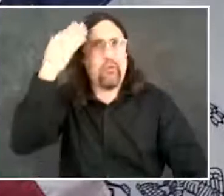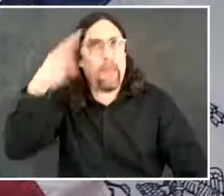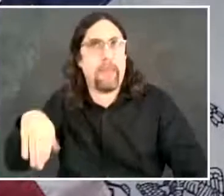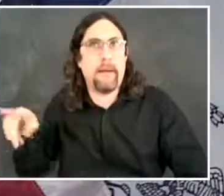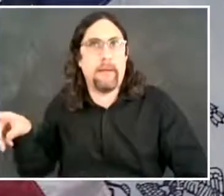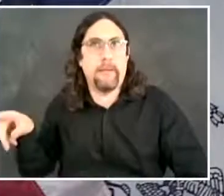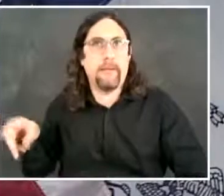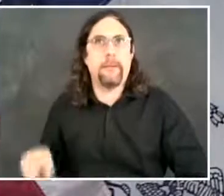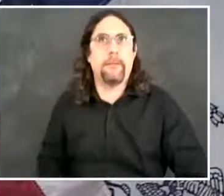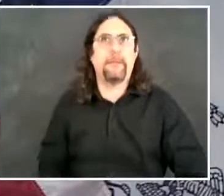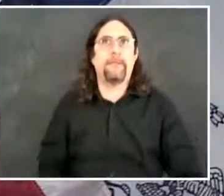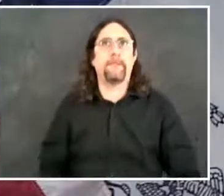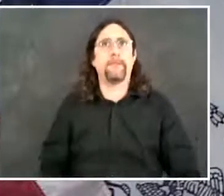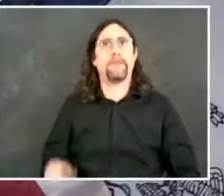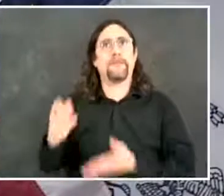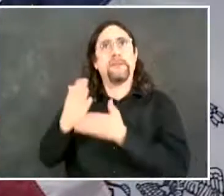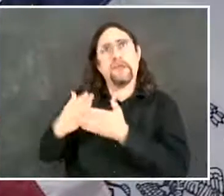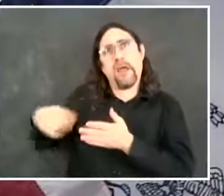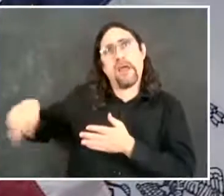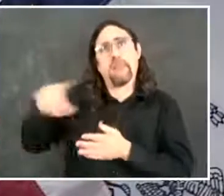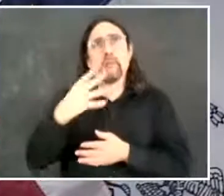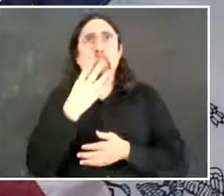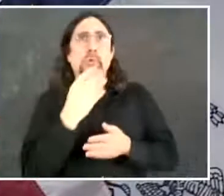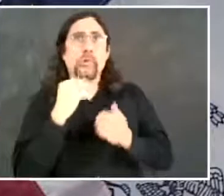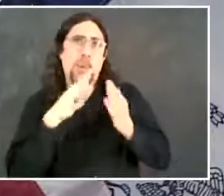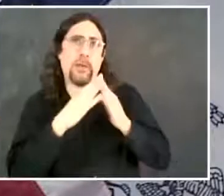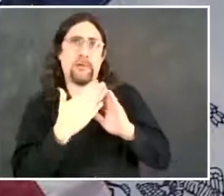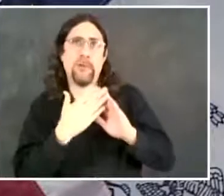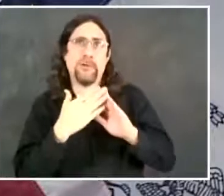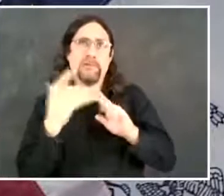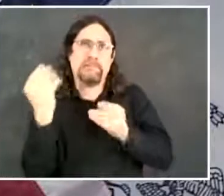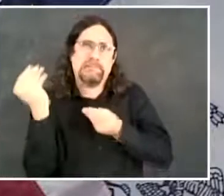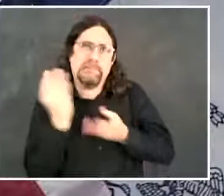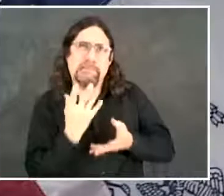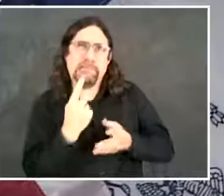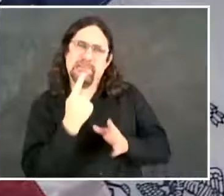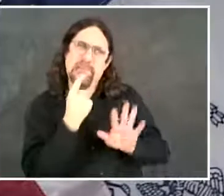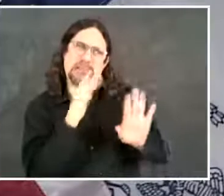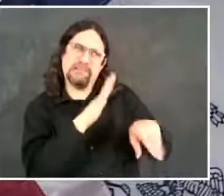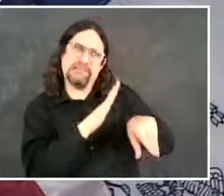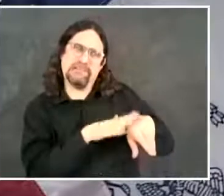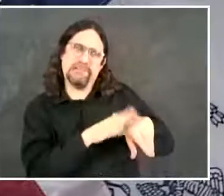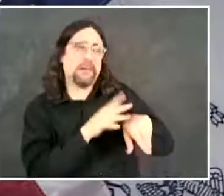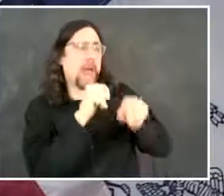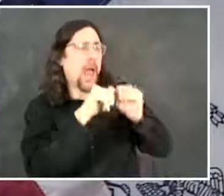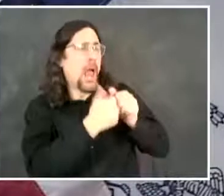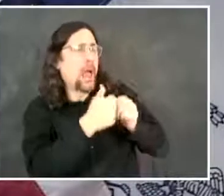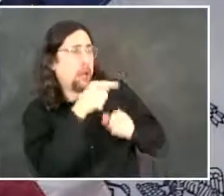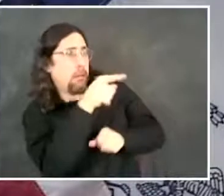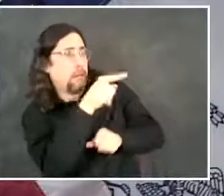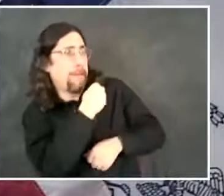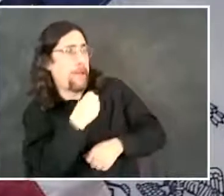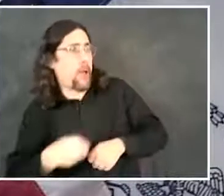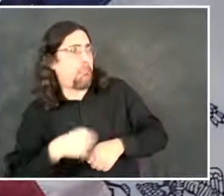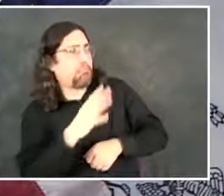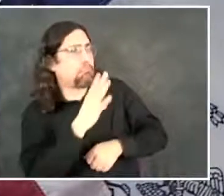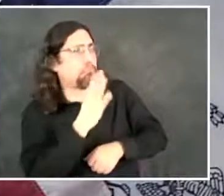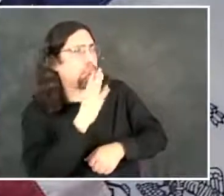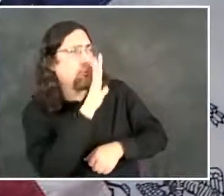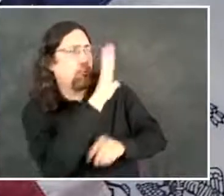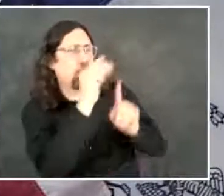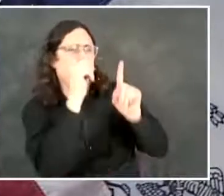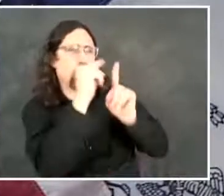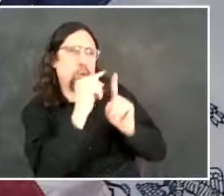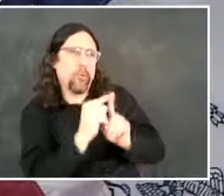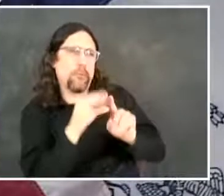way in terms of giving people the wrong impression. But I don't regret sounding the alarm, and I don't regret saying we're not going to tolerate